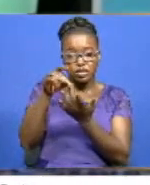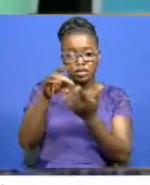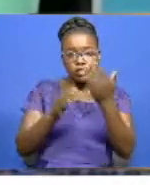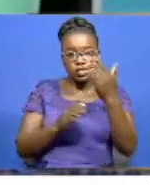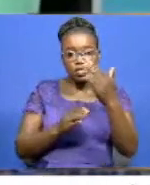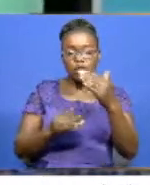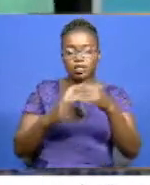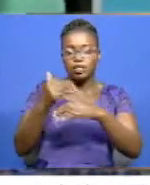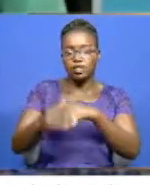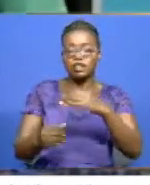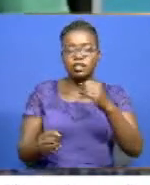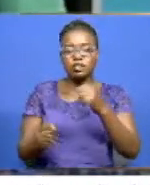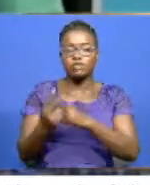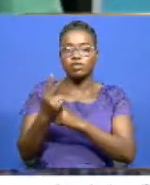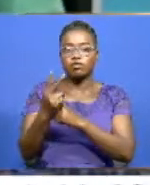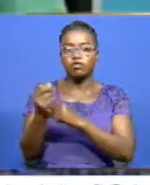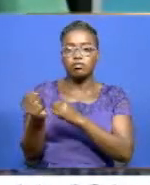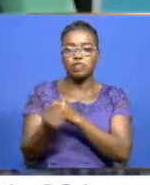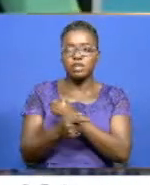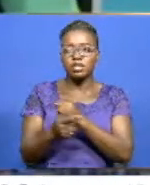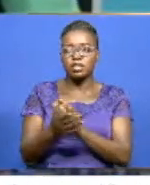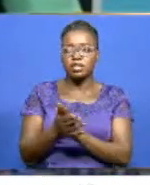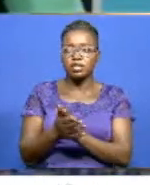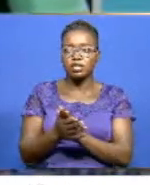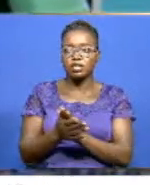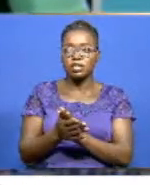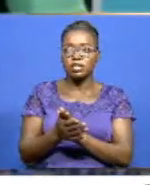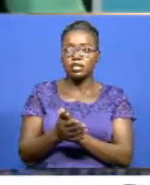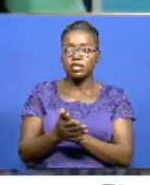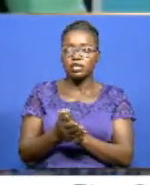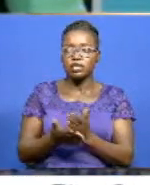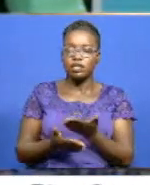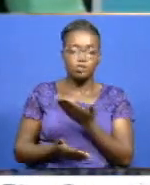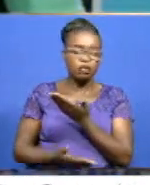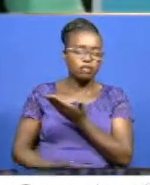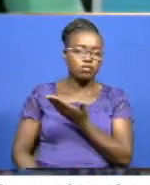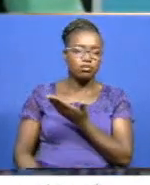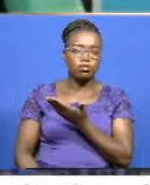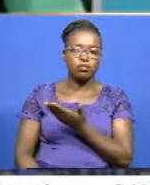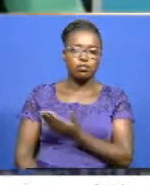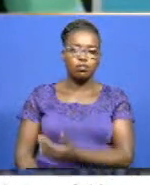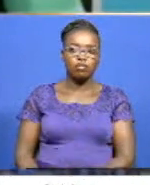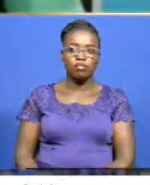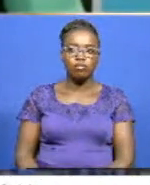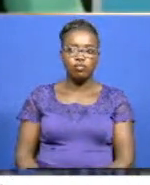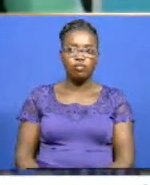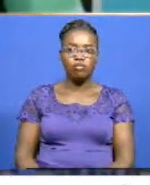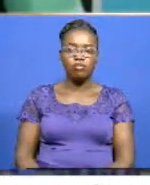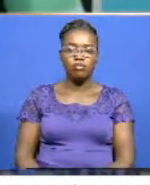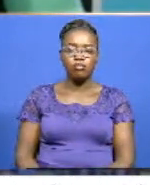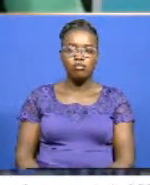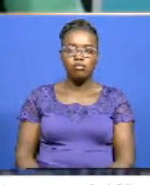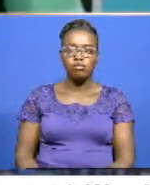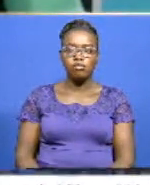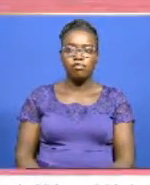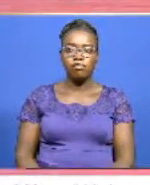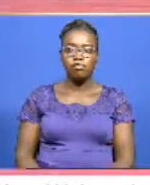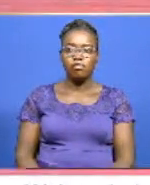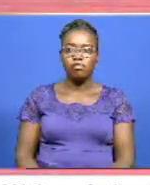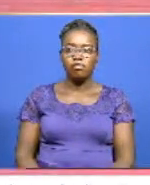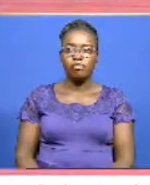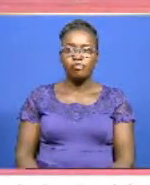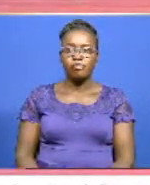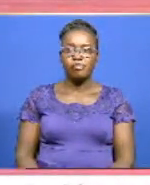12 months. Currently speaking is PS Esther Koimett. Let's listen into what she's saying. Of the fourth industrial